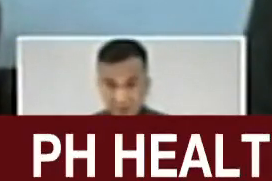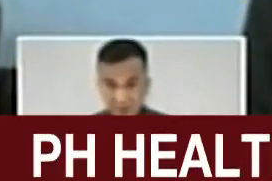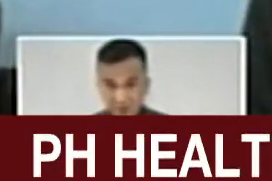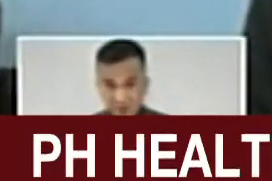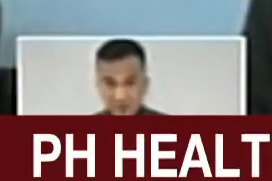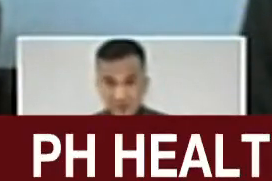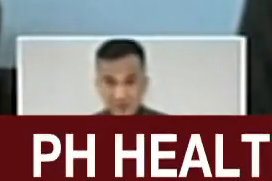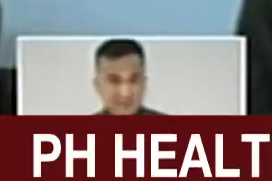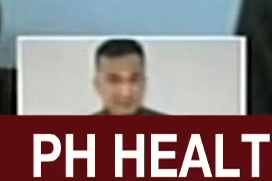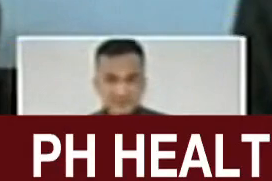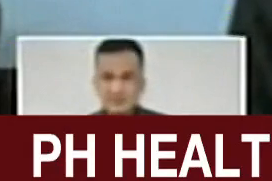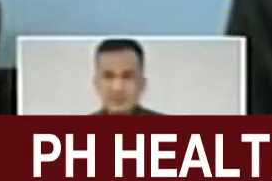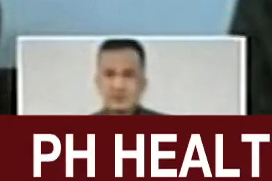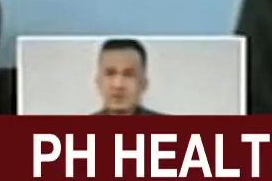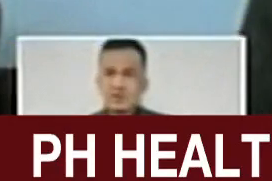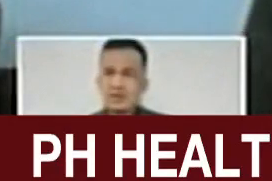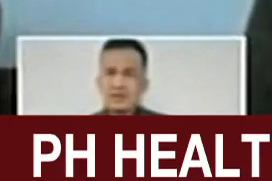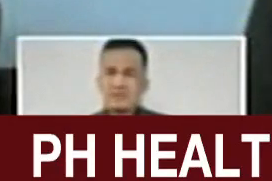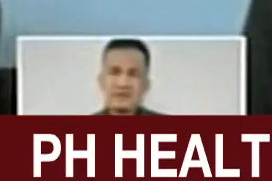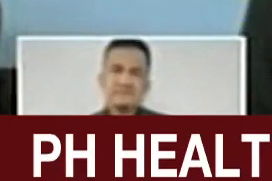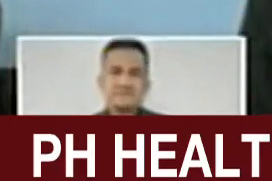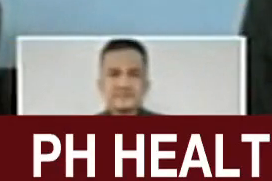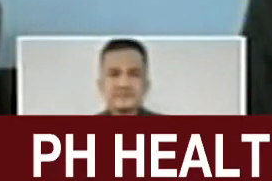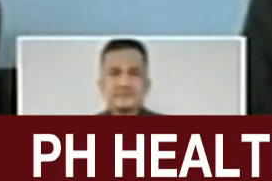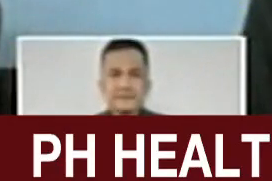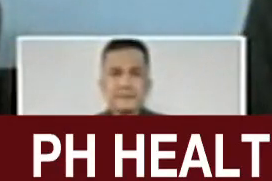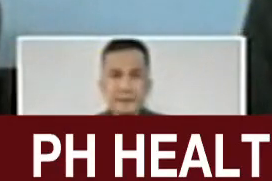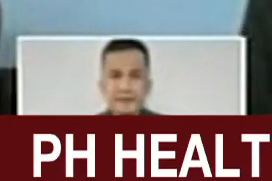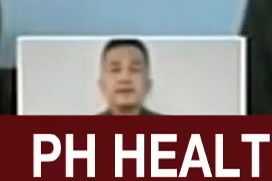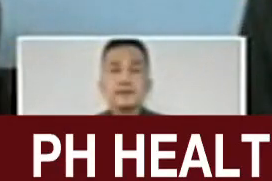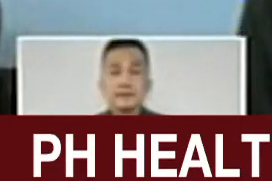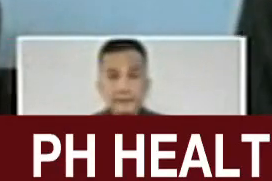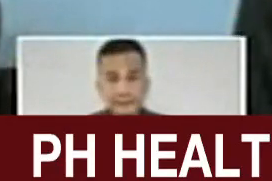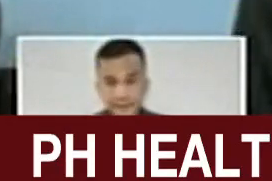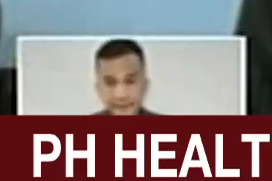pag nasa ER ka, hindi ka na-admit, wala ka talagang